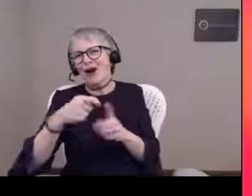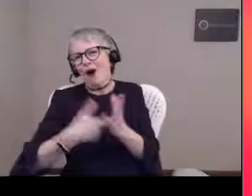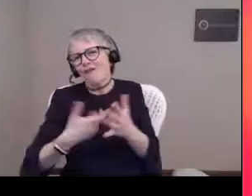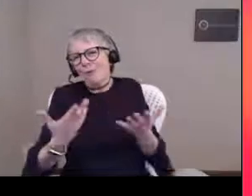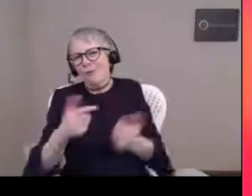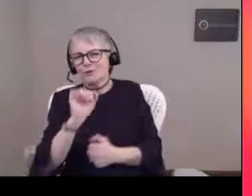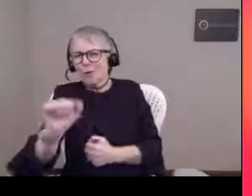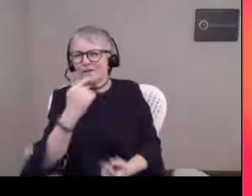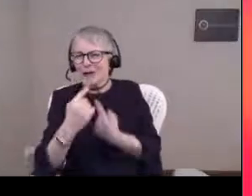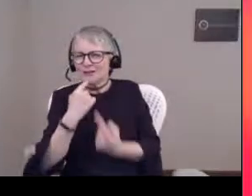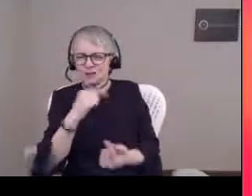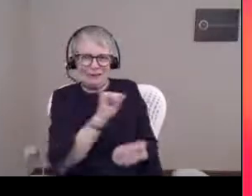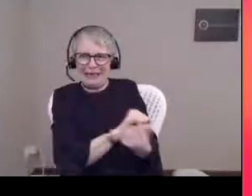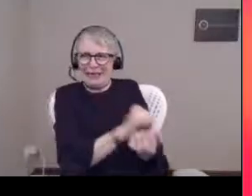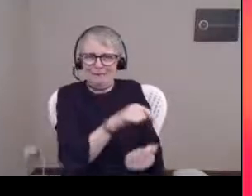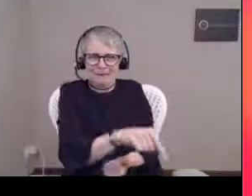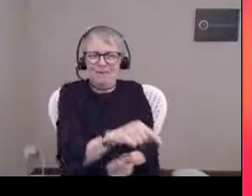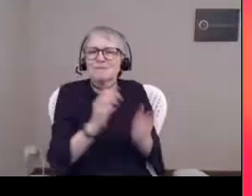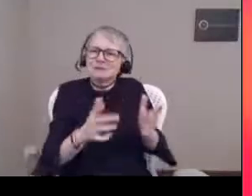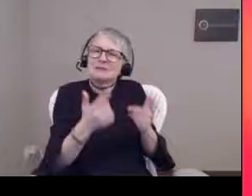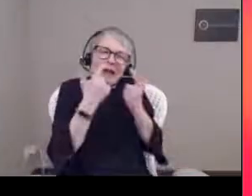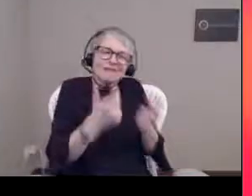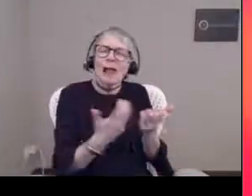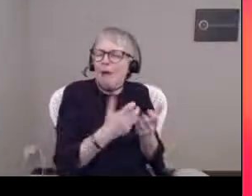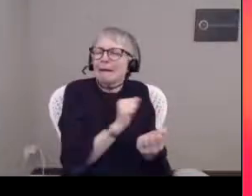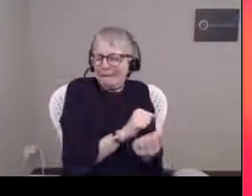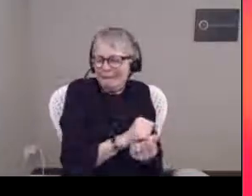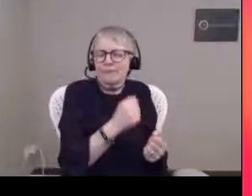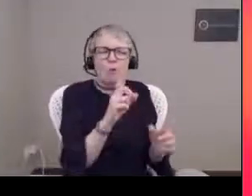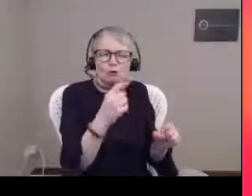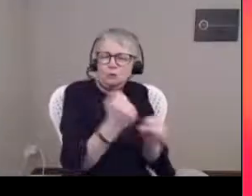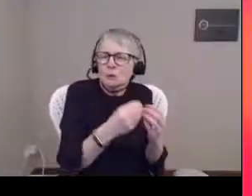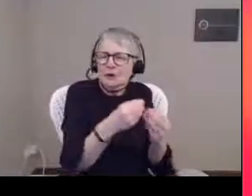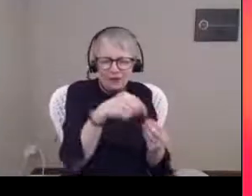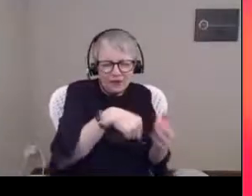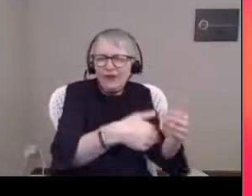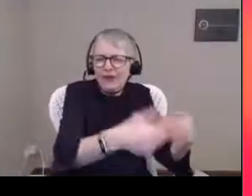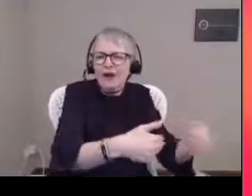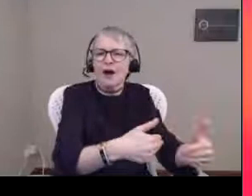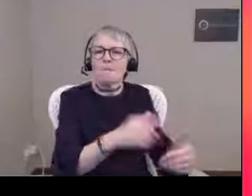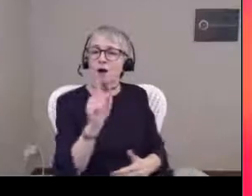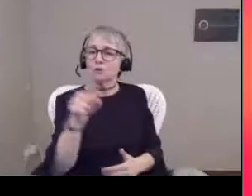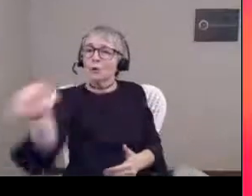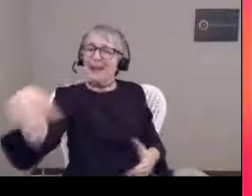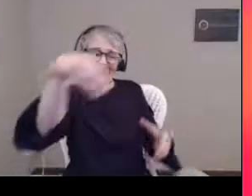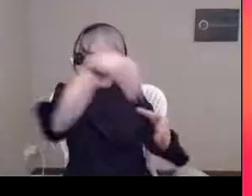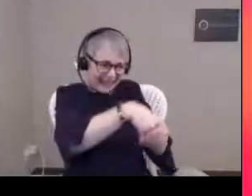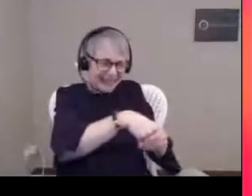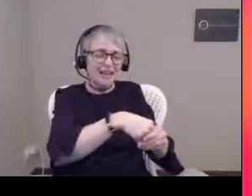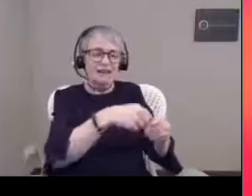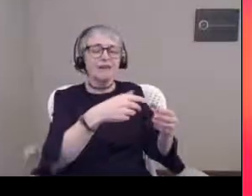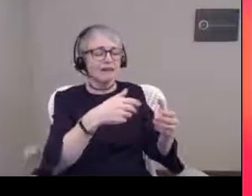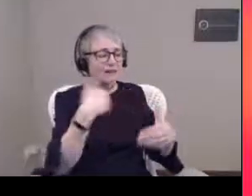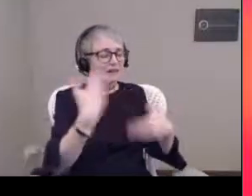legitimately. But once you are then in the process, and hopefully you're then invited to